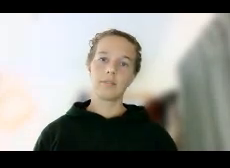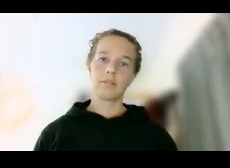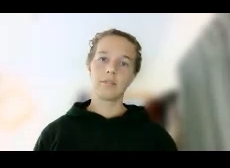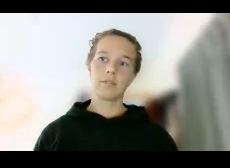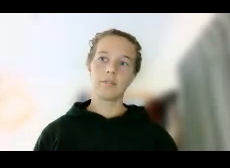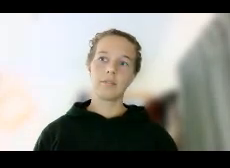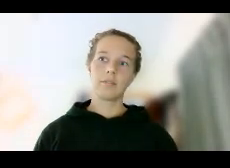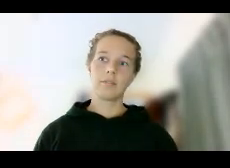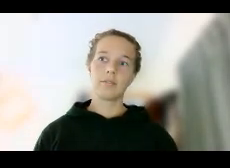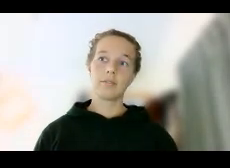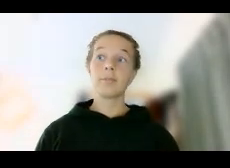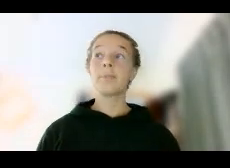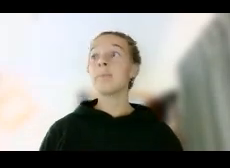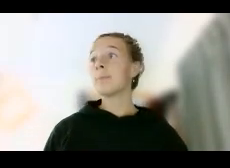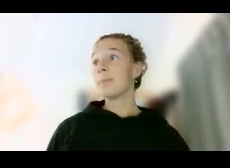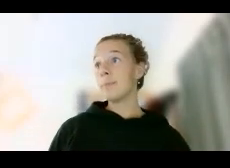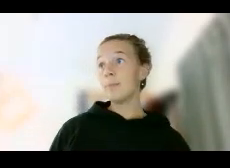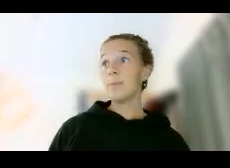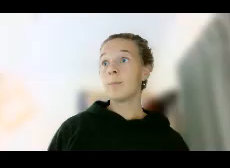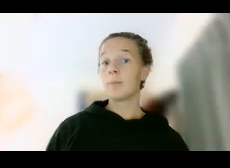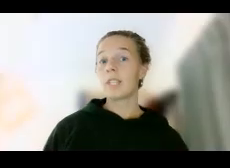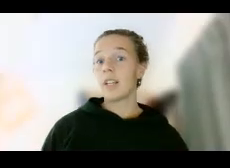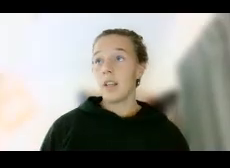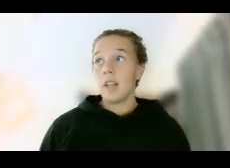think are the most important questions?